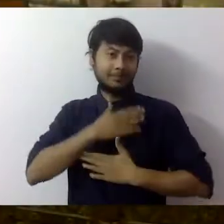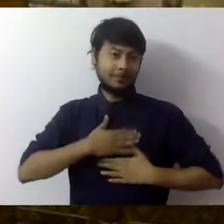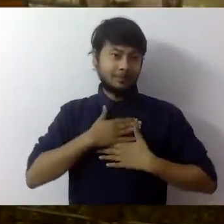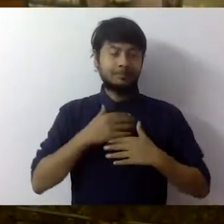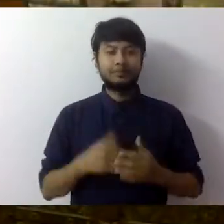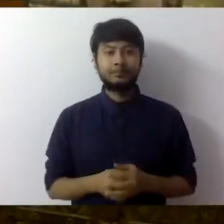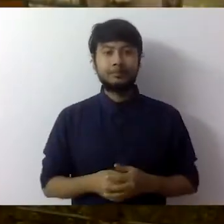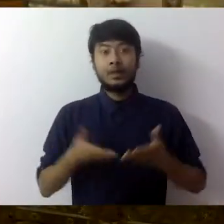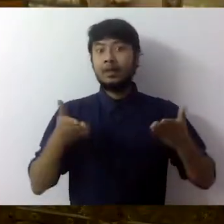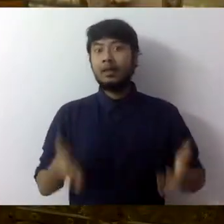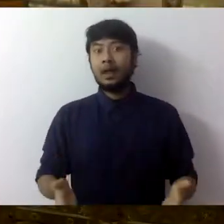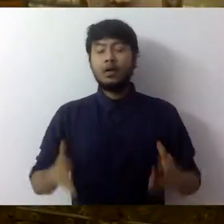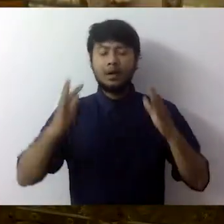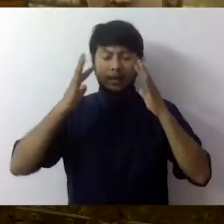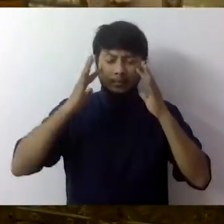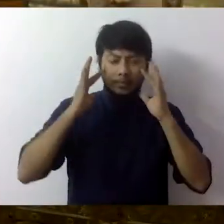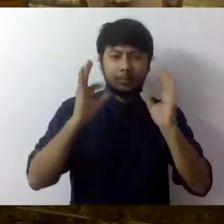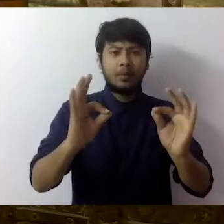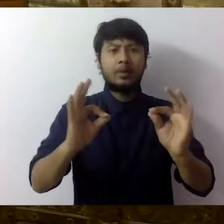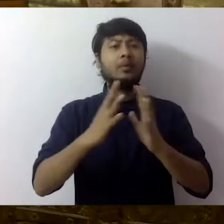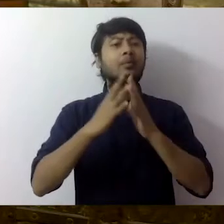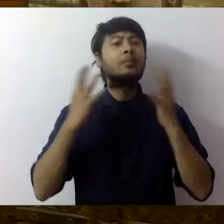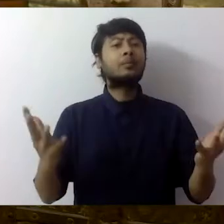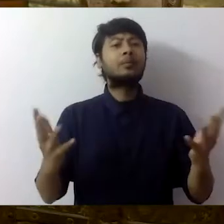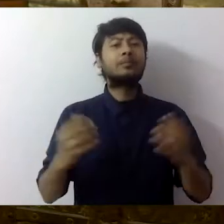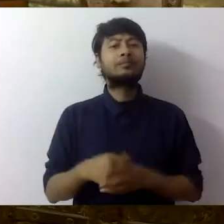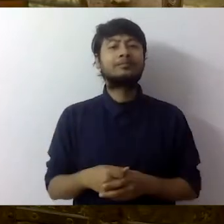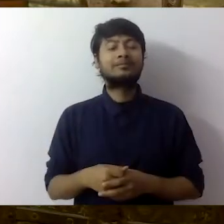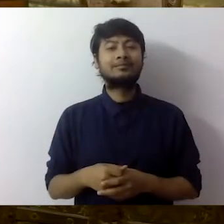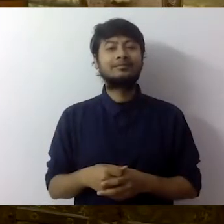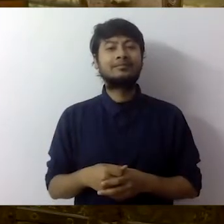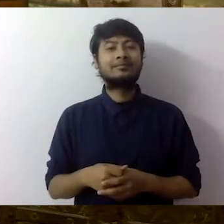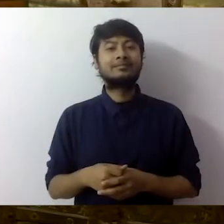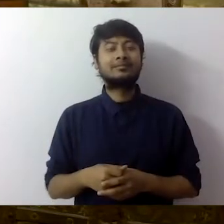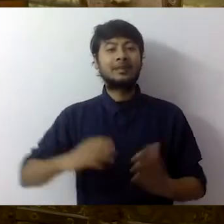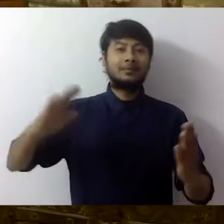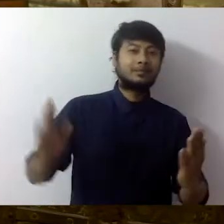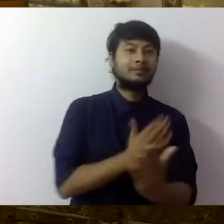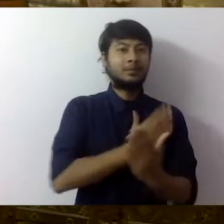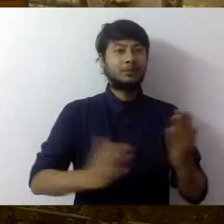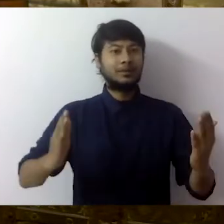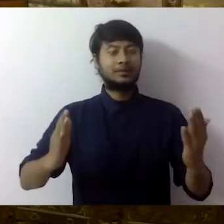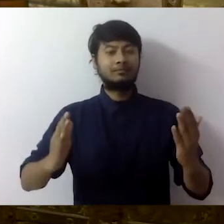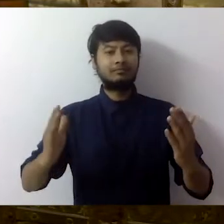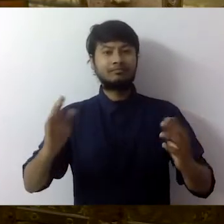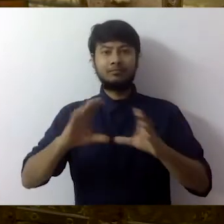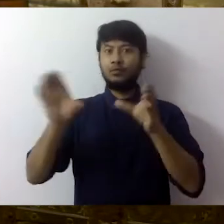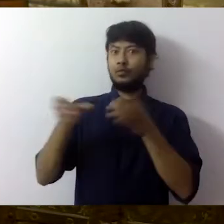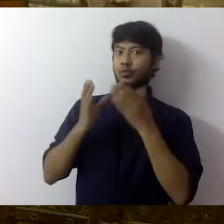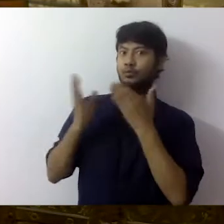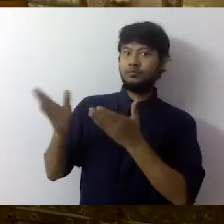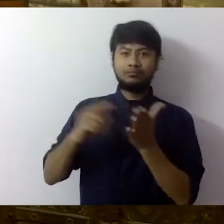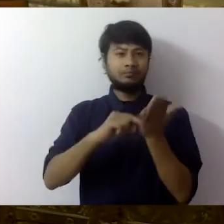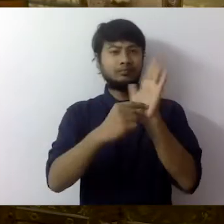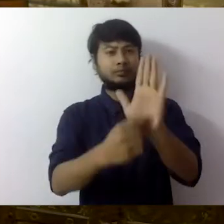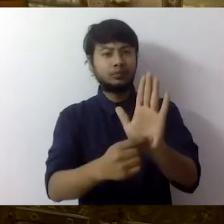And now on to what is perhaps the highlight of the evening, a performance by Dharavi Rocks in response to